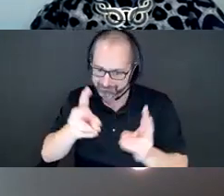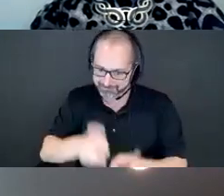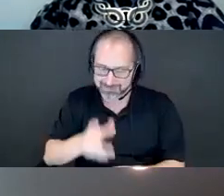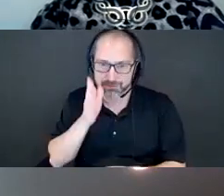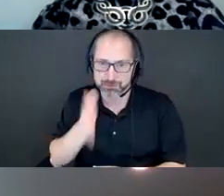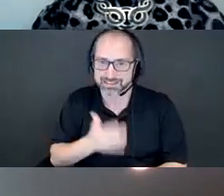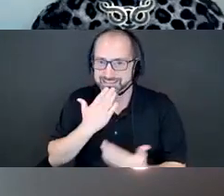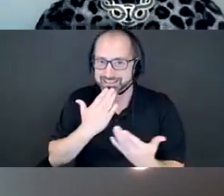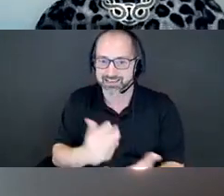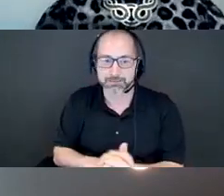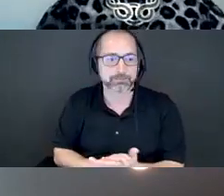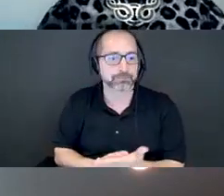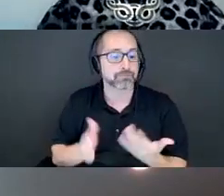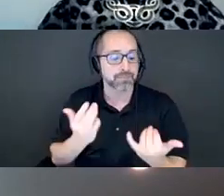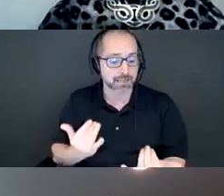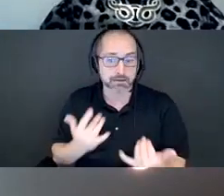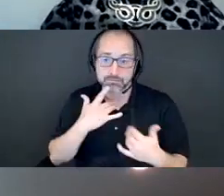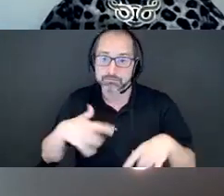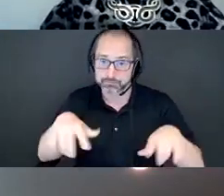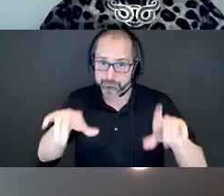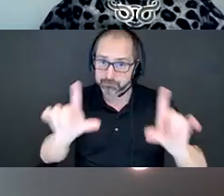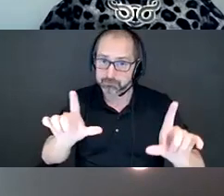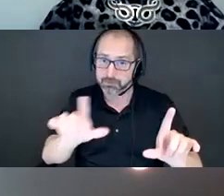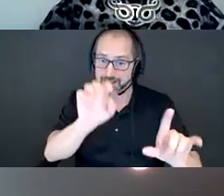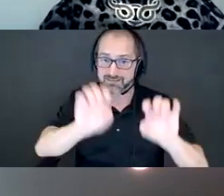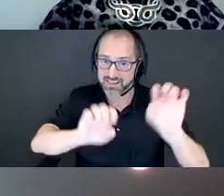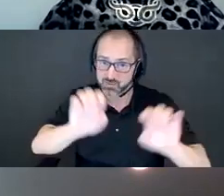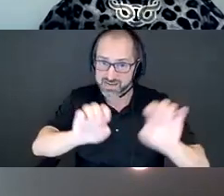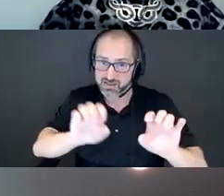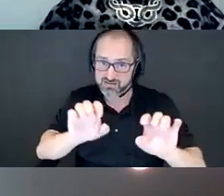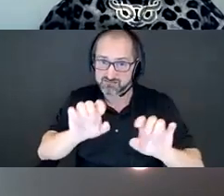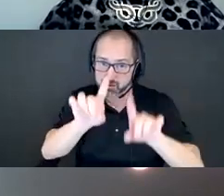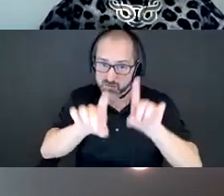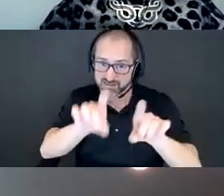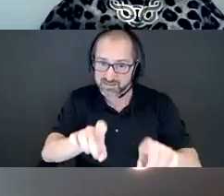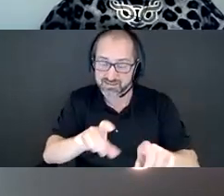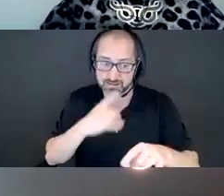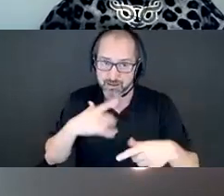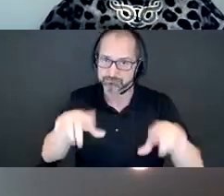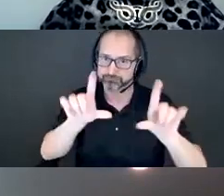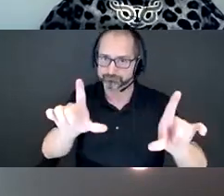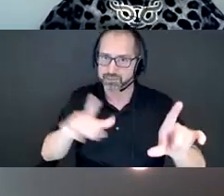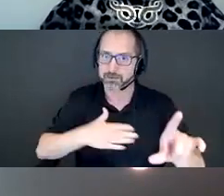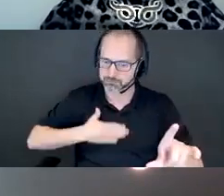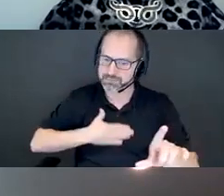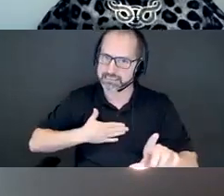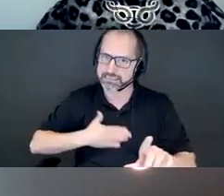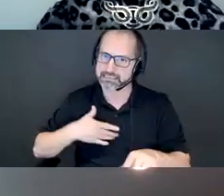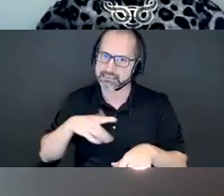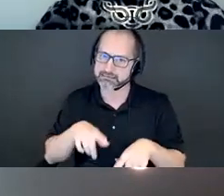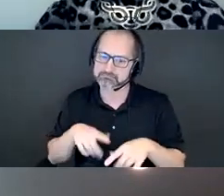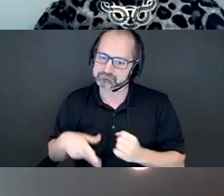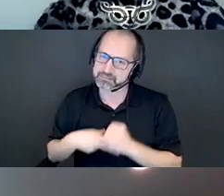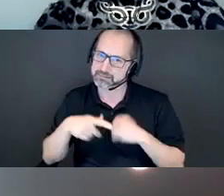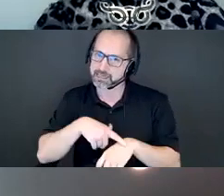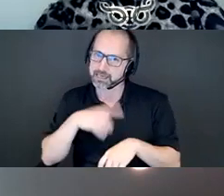will have an evaluation survey that will pop up on your screen. So please take the time to complete it. We'd really appreciate it.